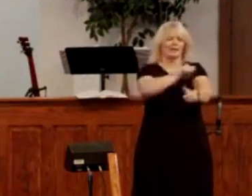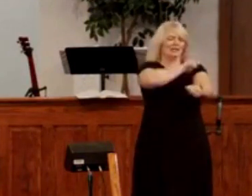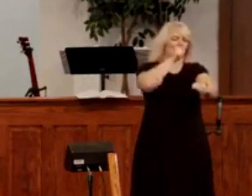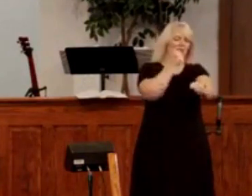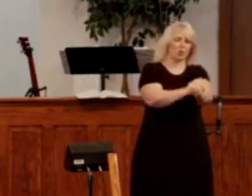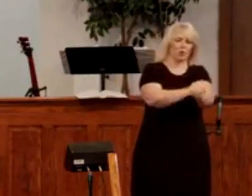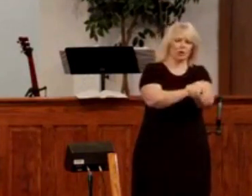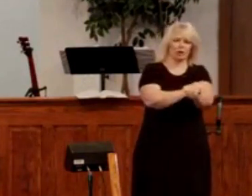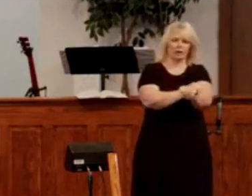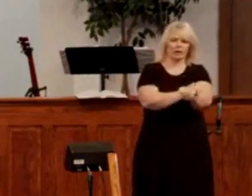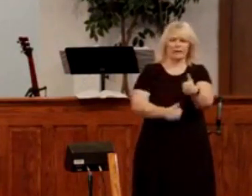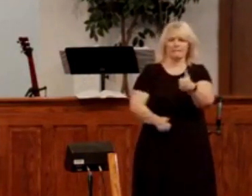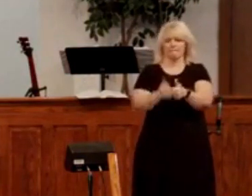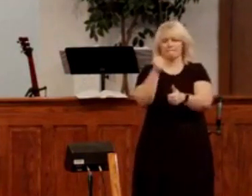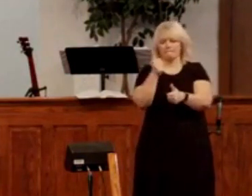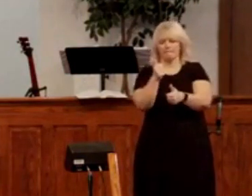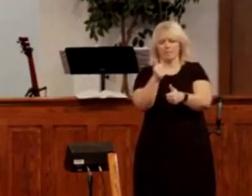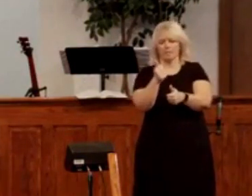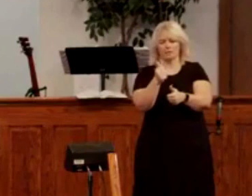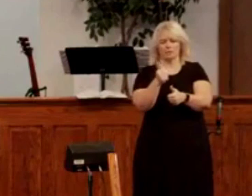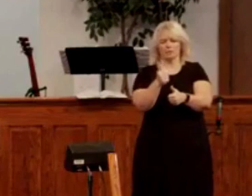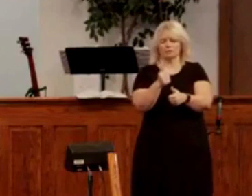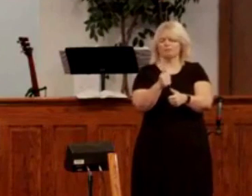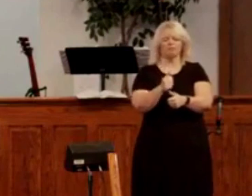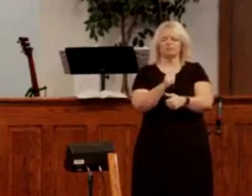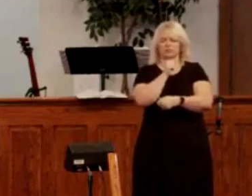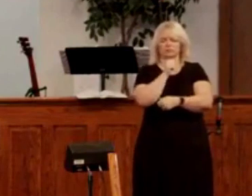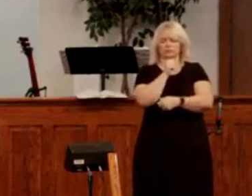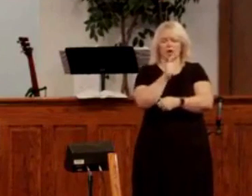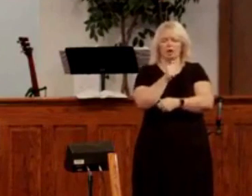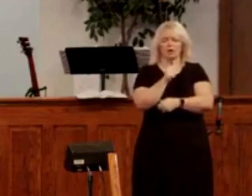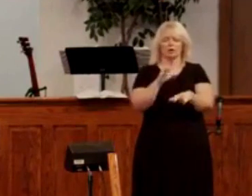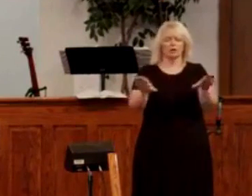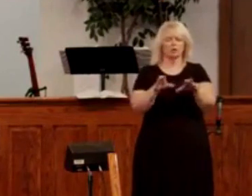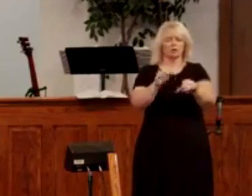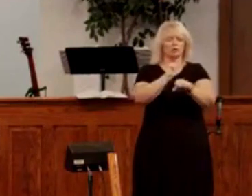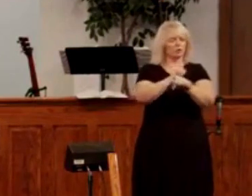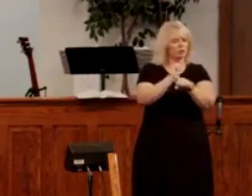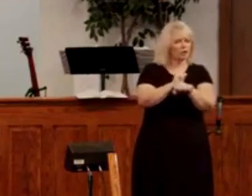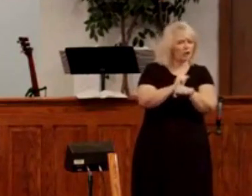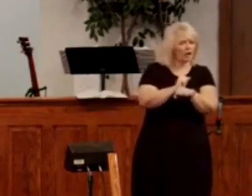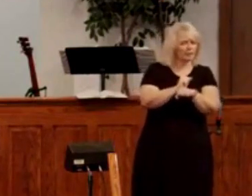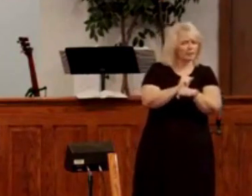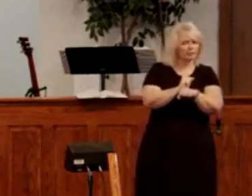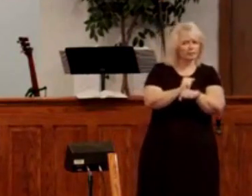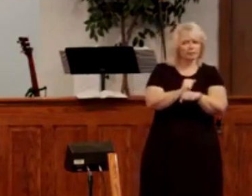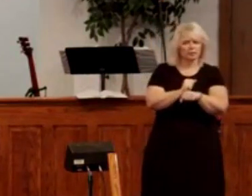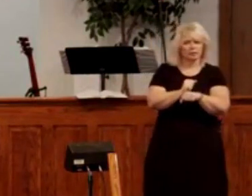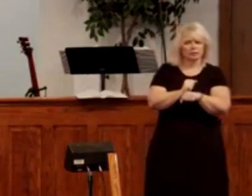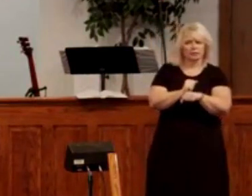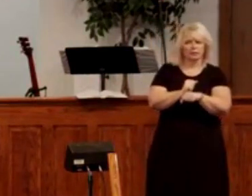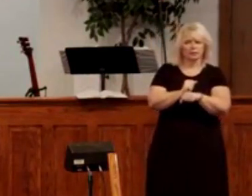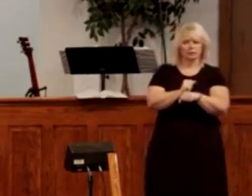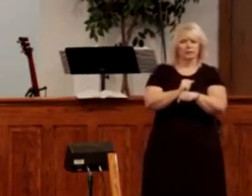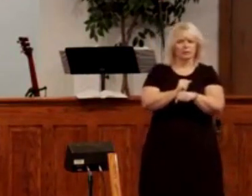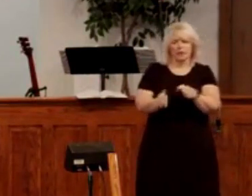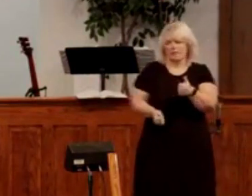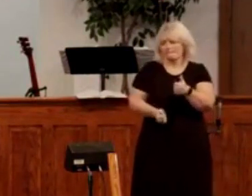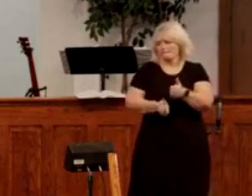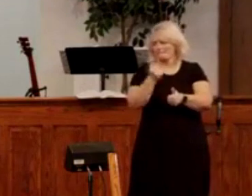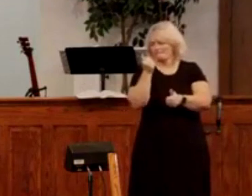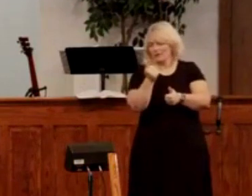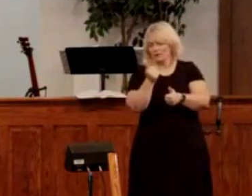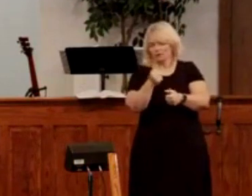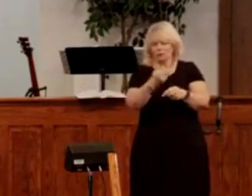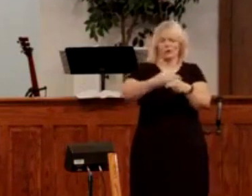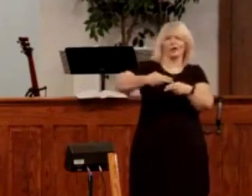authority. Most of them were ill-equipped for the jobs. Most of them were ill-mannered. Most of them were socially high, super high